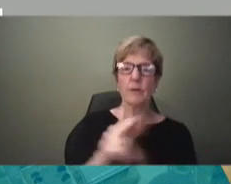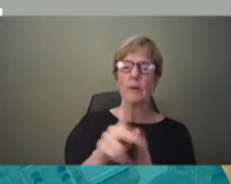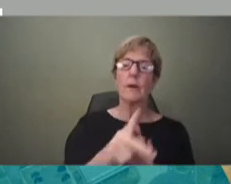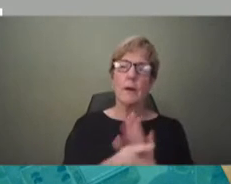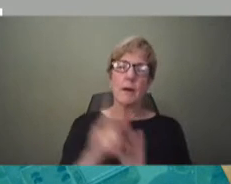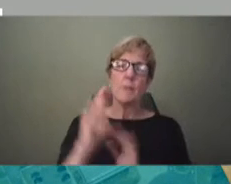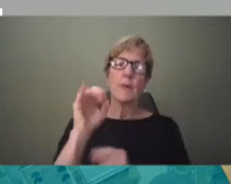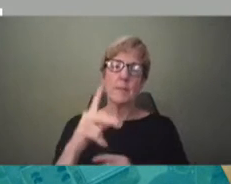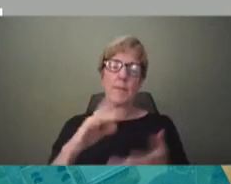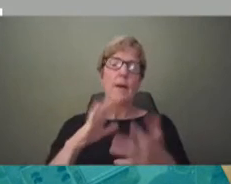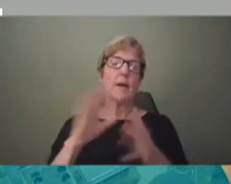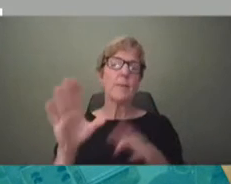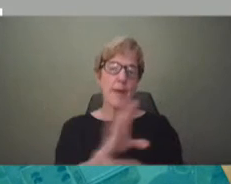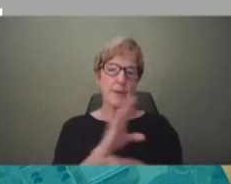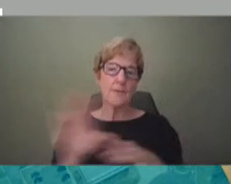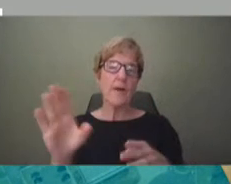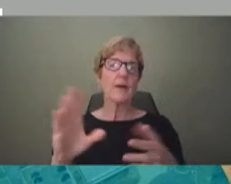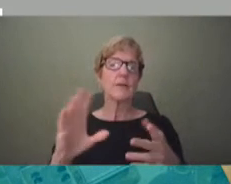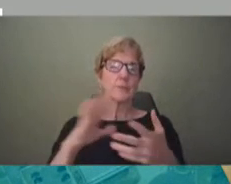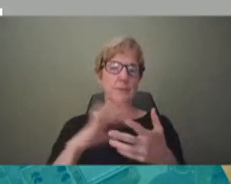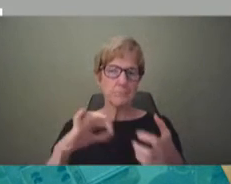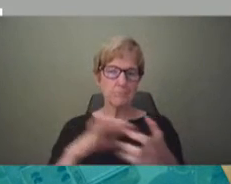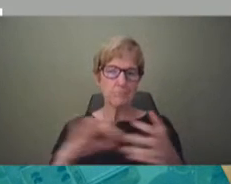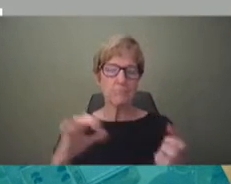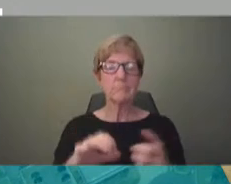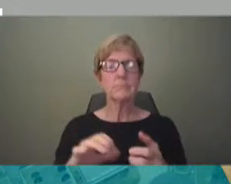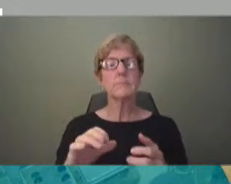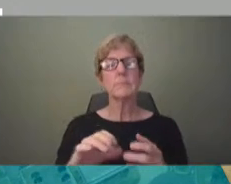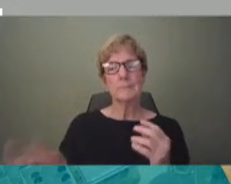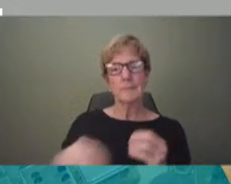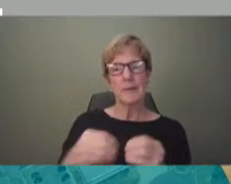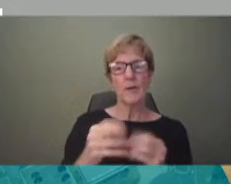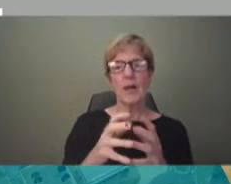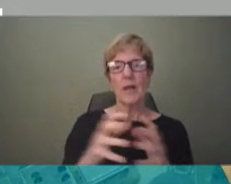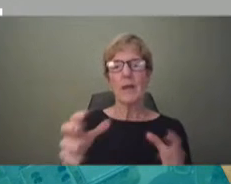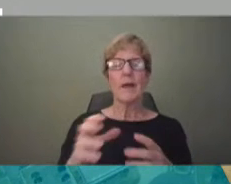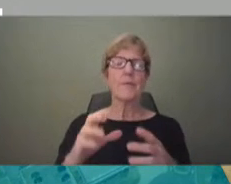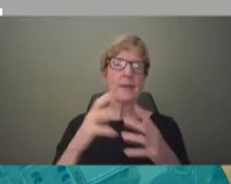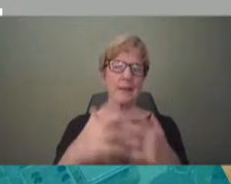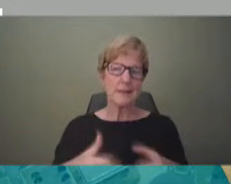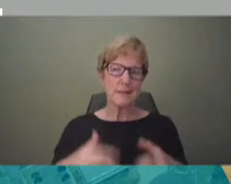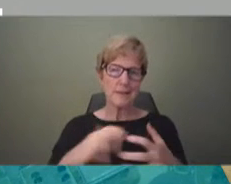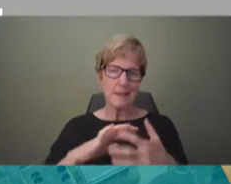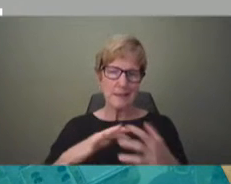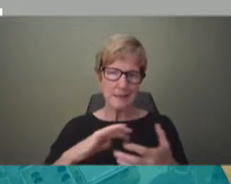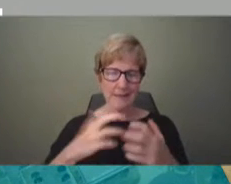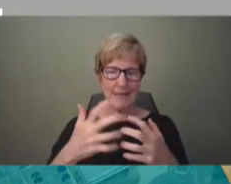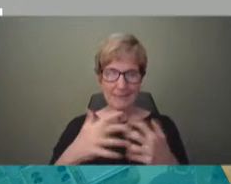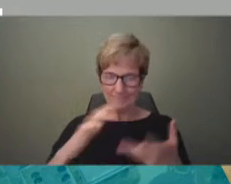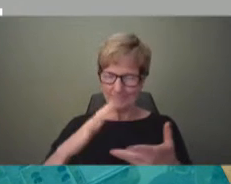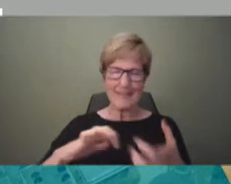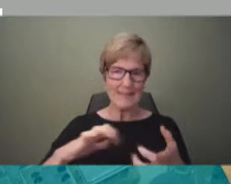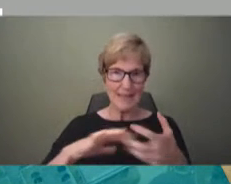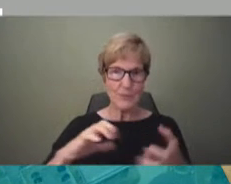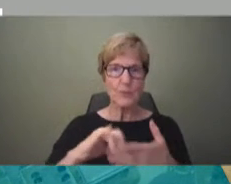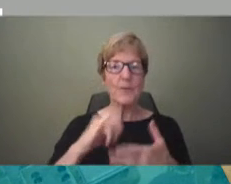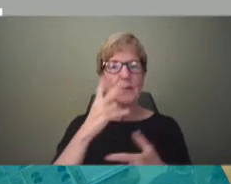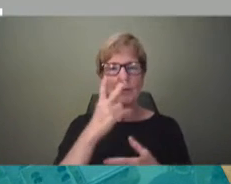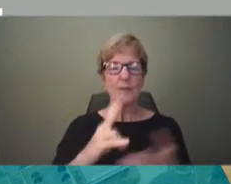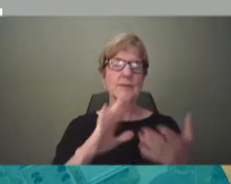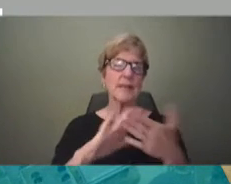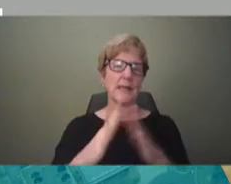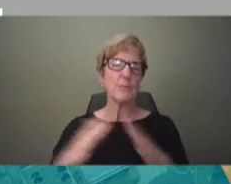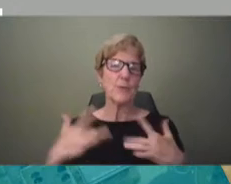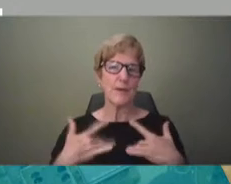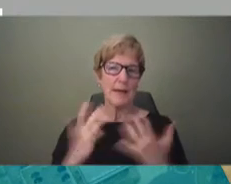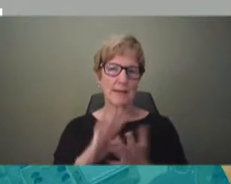manufacturing Logistics picking up uh a lot of the existing industrial uh zoning in that area you can see we do have Community Activity Center